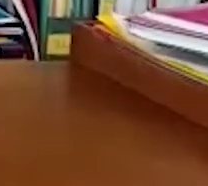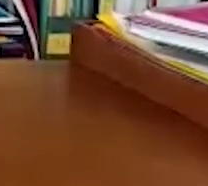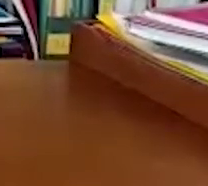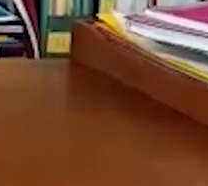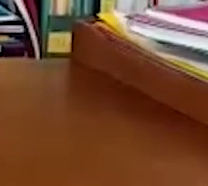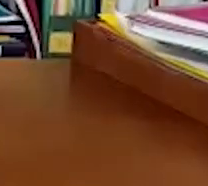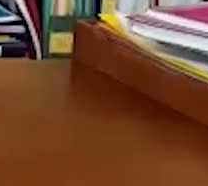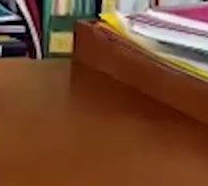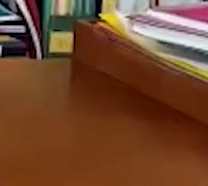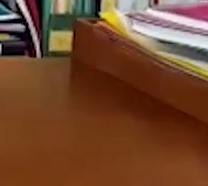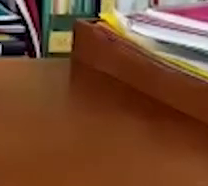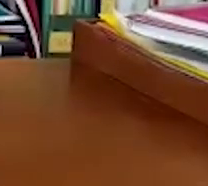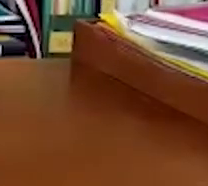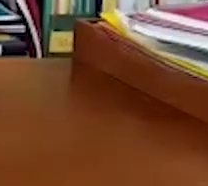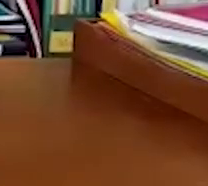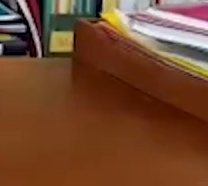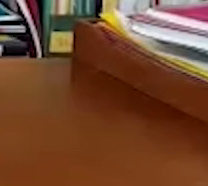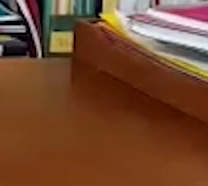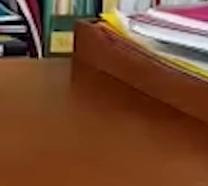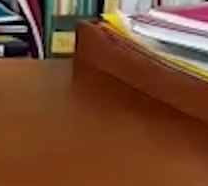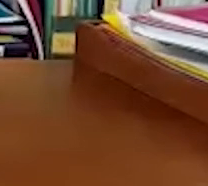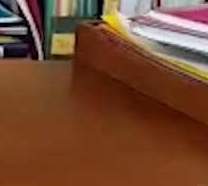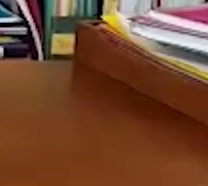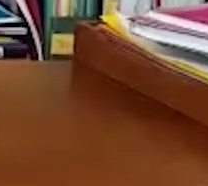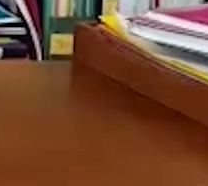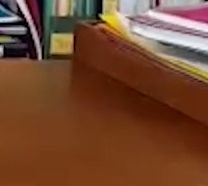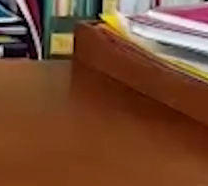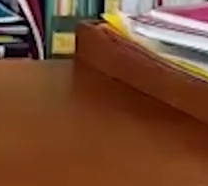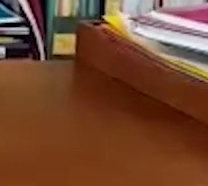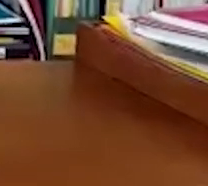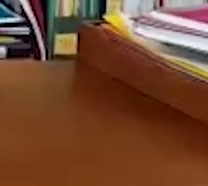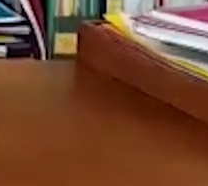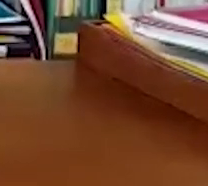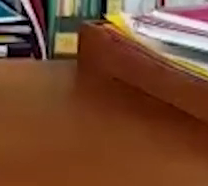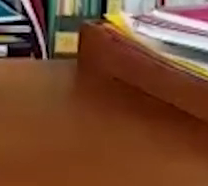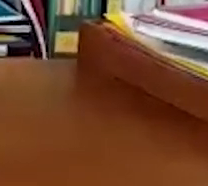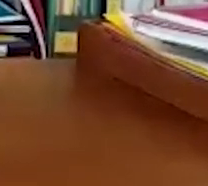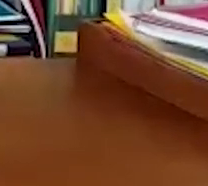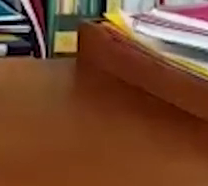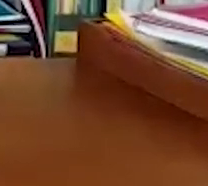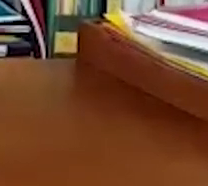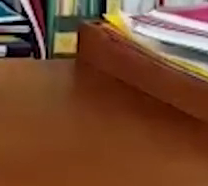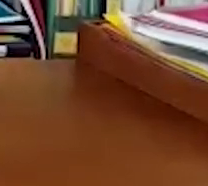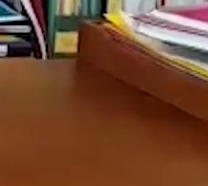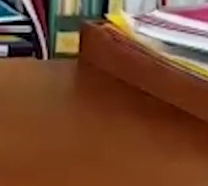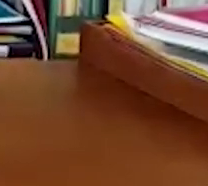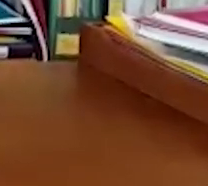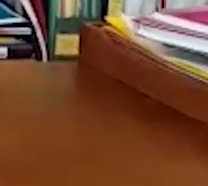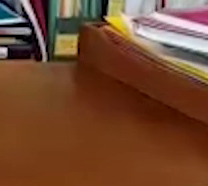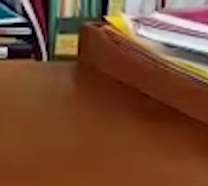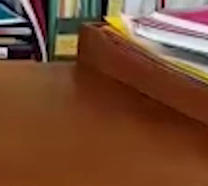rights situation of these particular indigenous groups must definitely be part of the agenda and